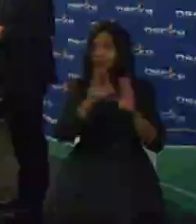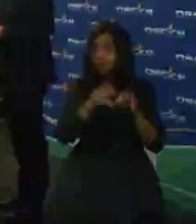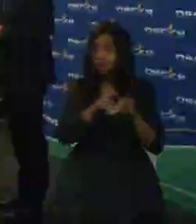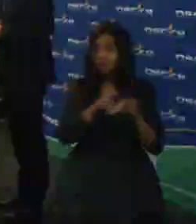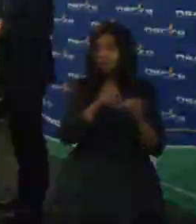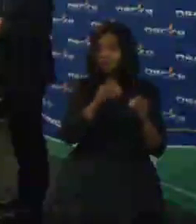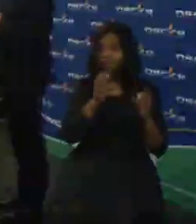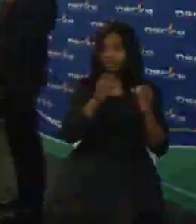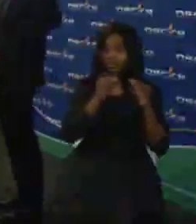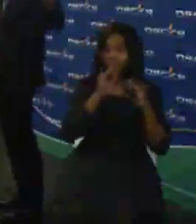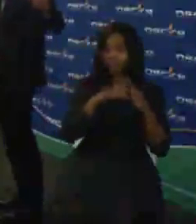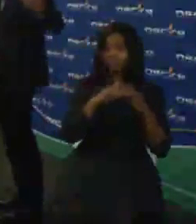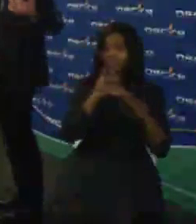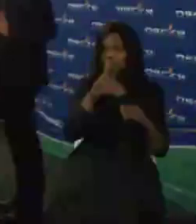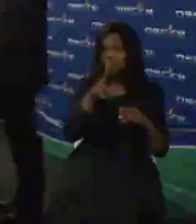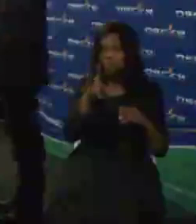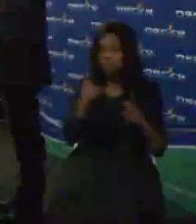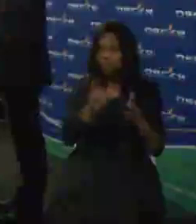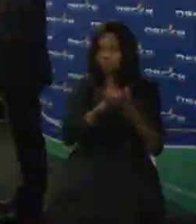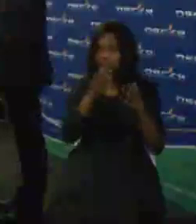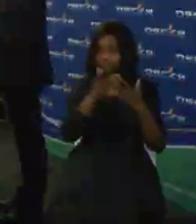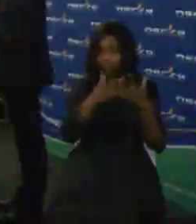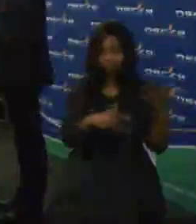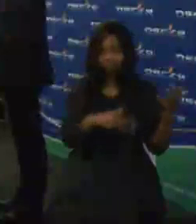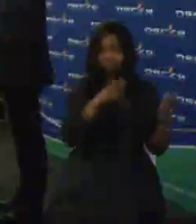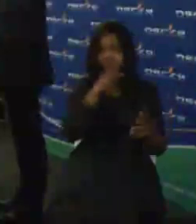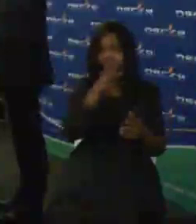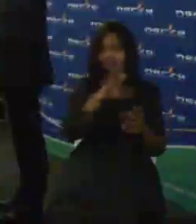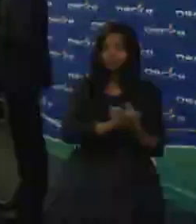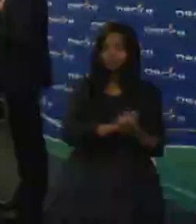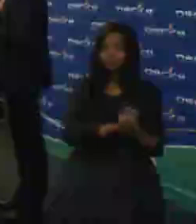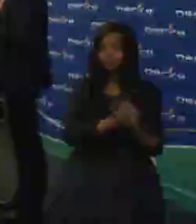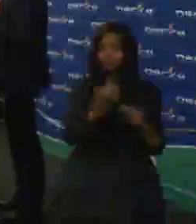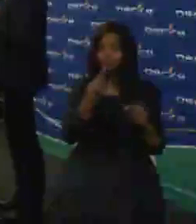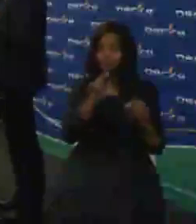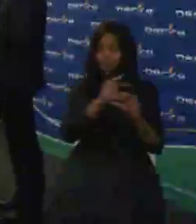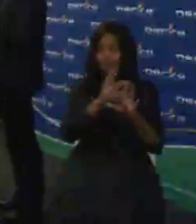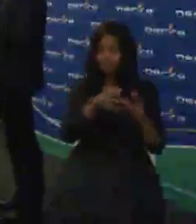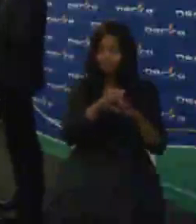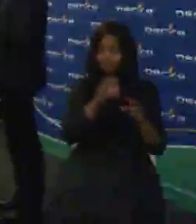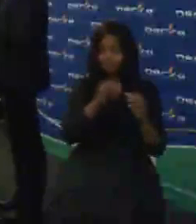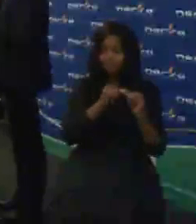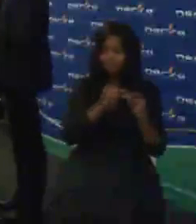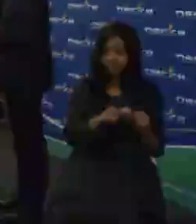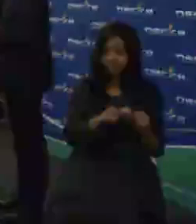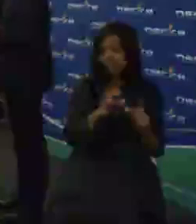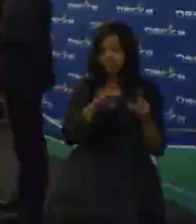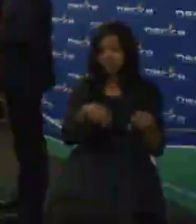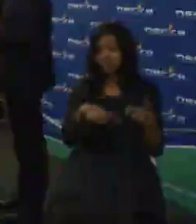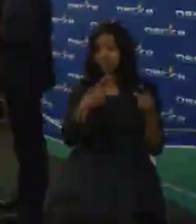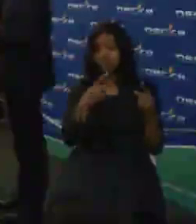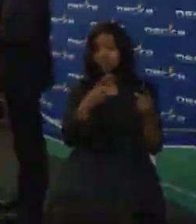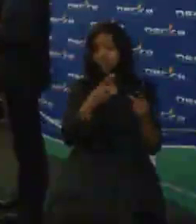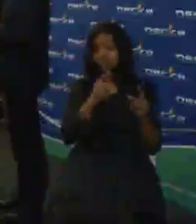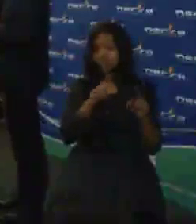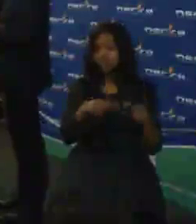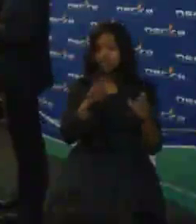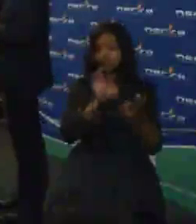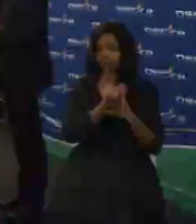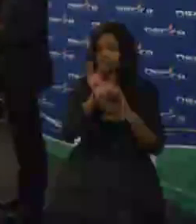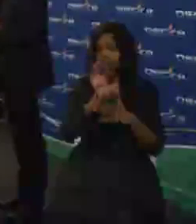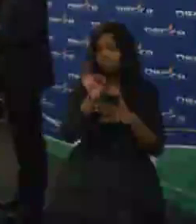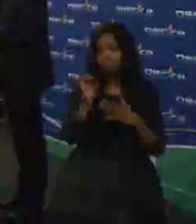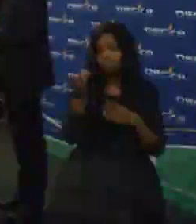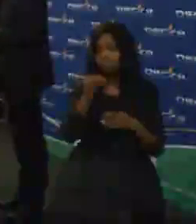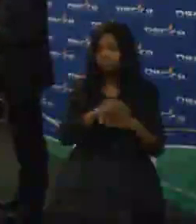IPPs. There's a whole raft of other things, but for our tenants, it can't be a 15%